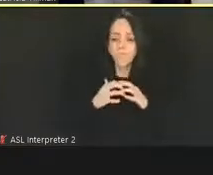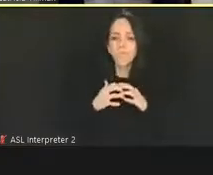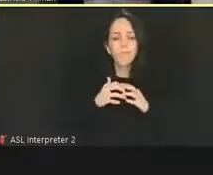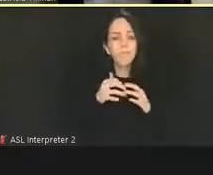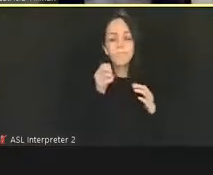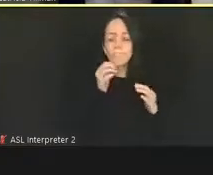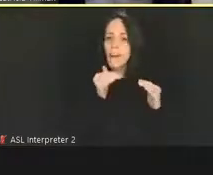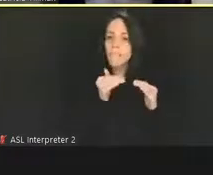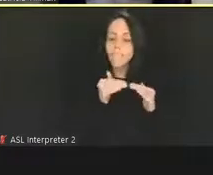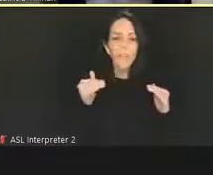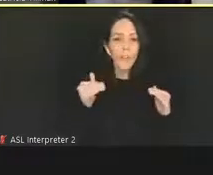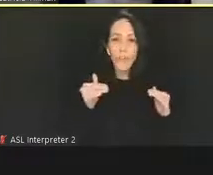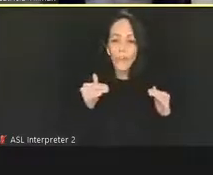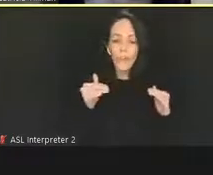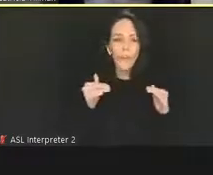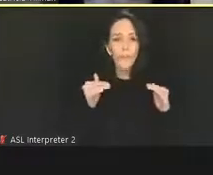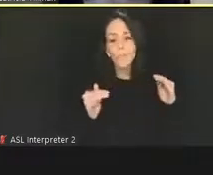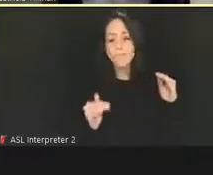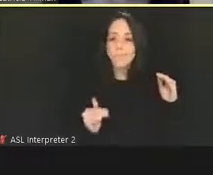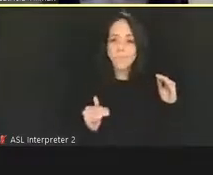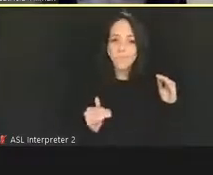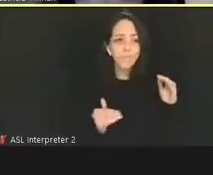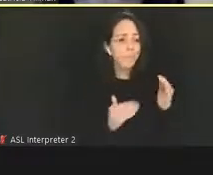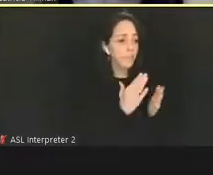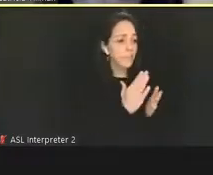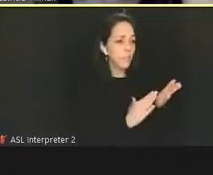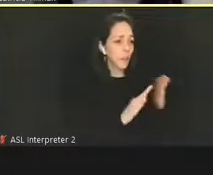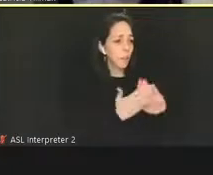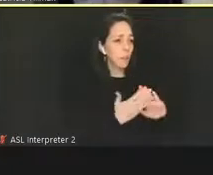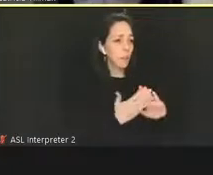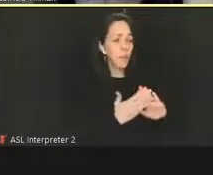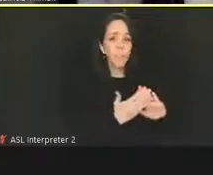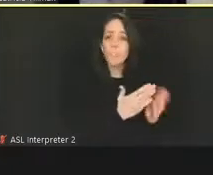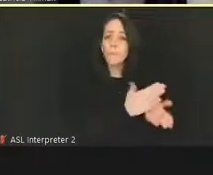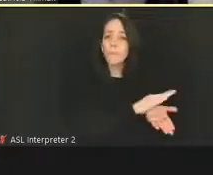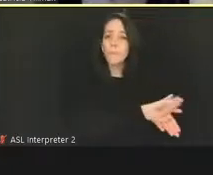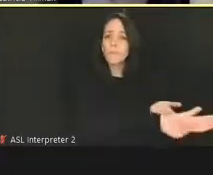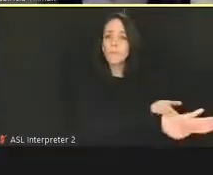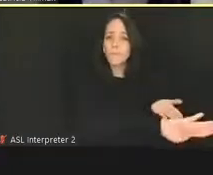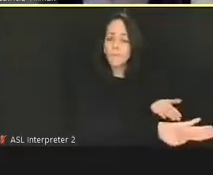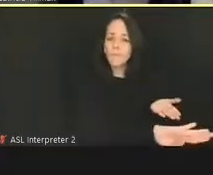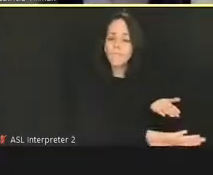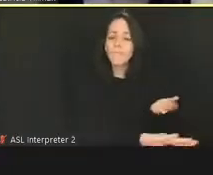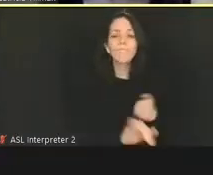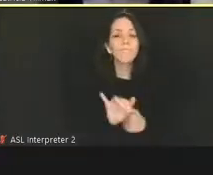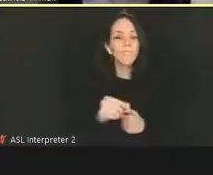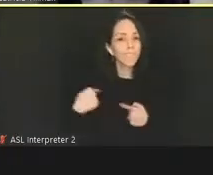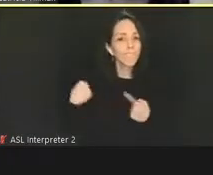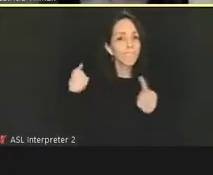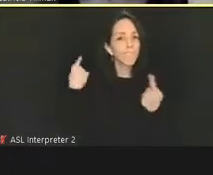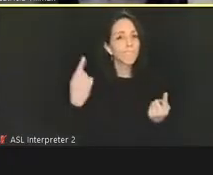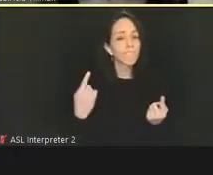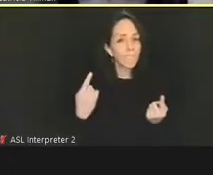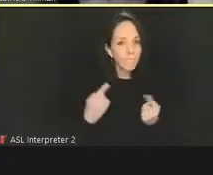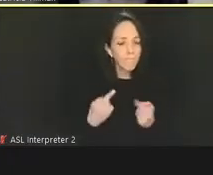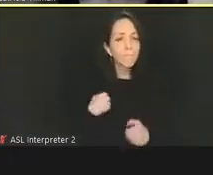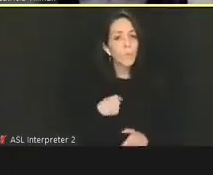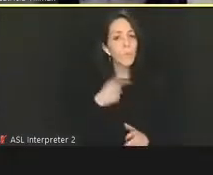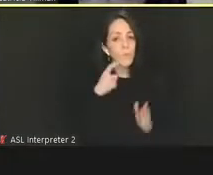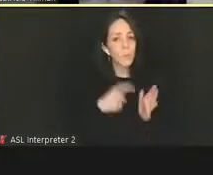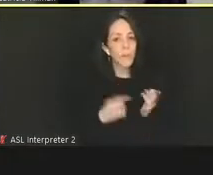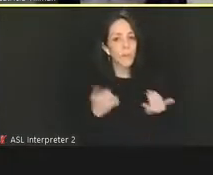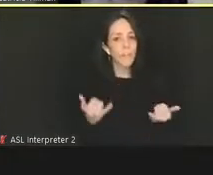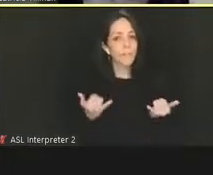unfairly advantaging some communities over others. From the beginning of